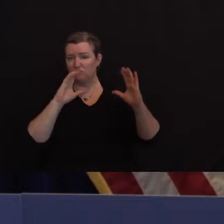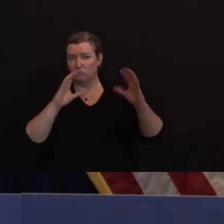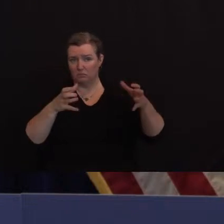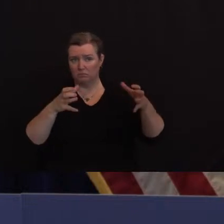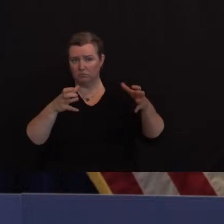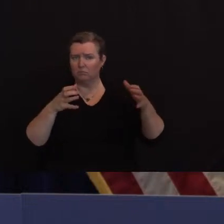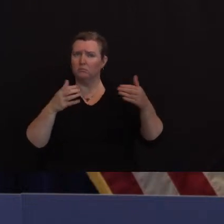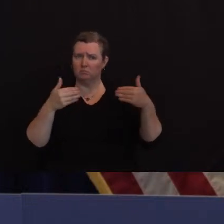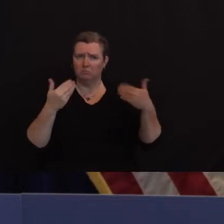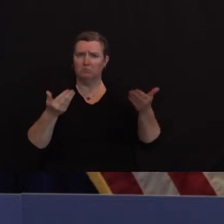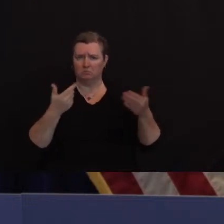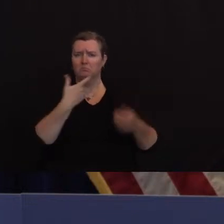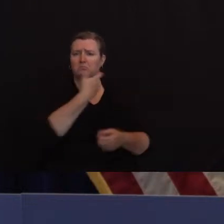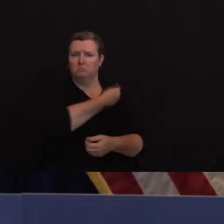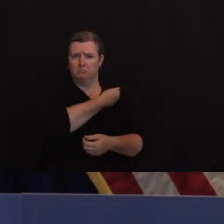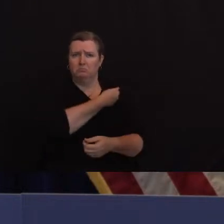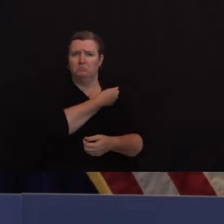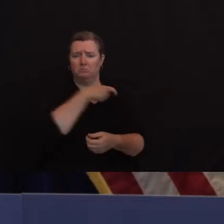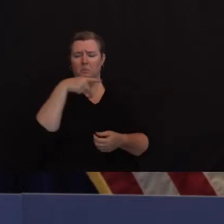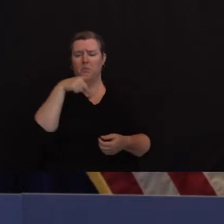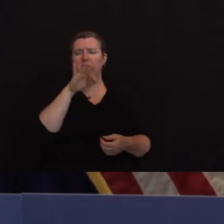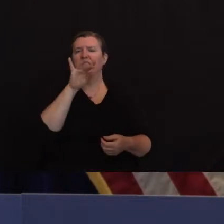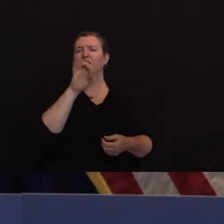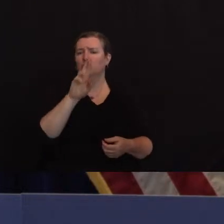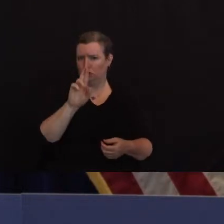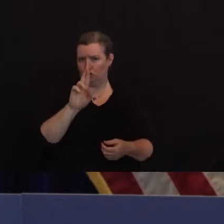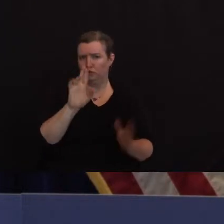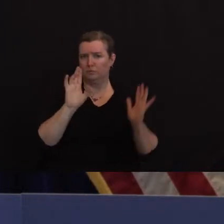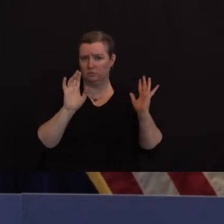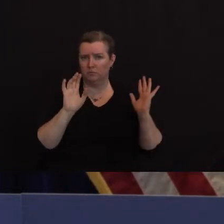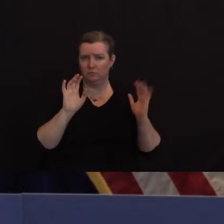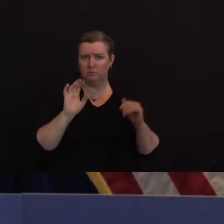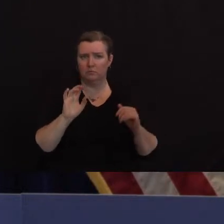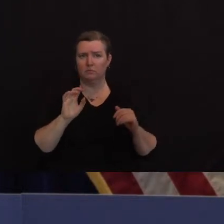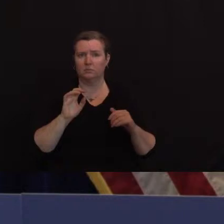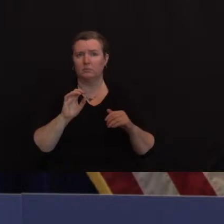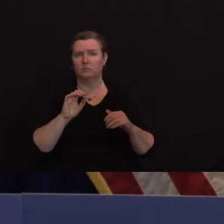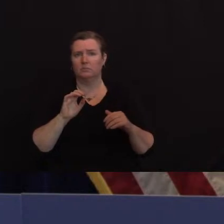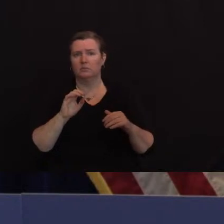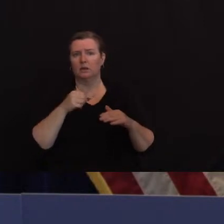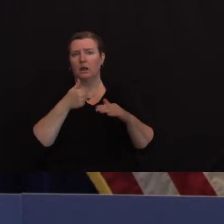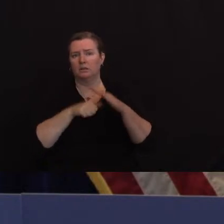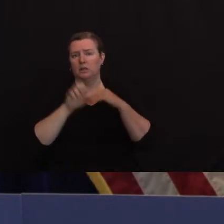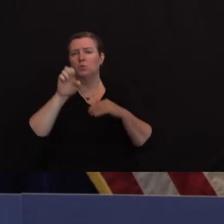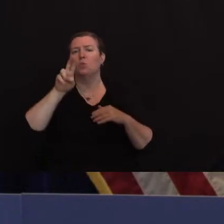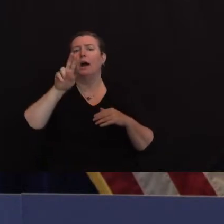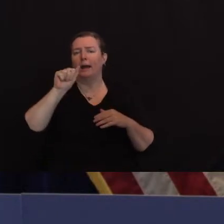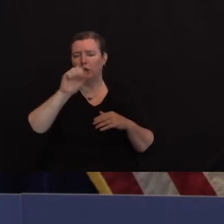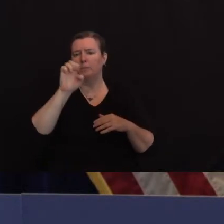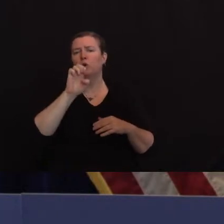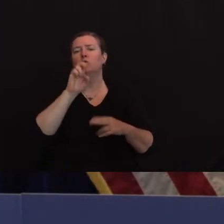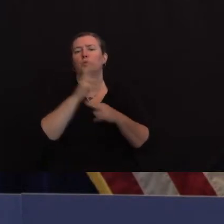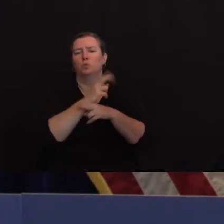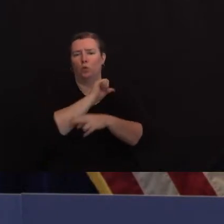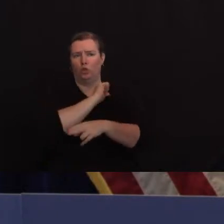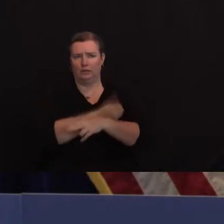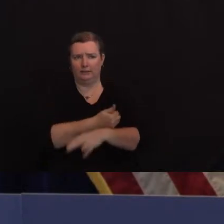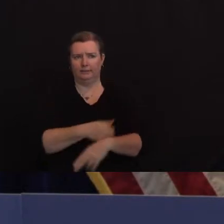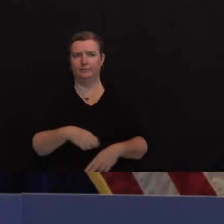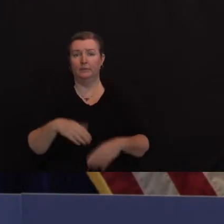15 under the EUA, over 16 fully vaccinated. Full approval, I